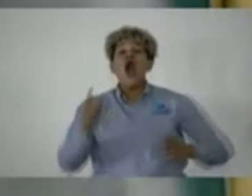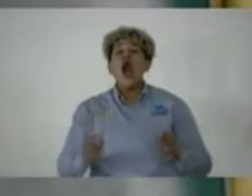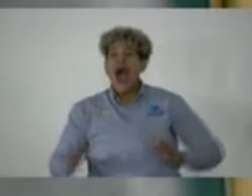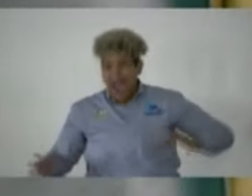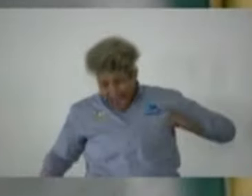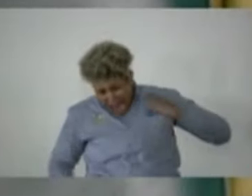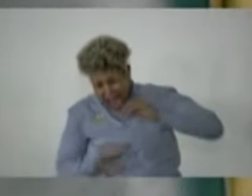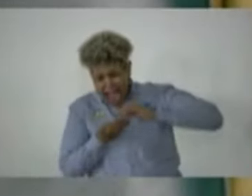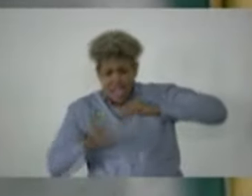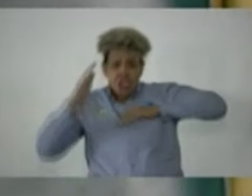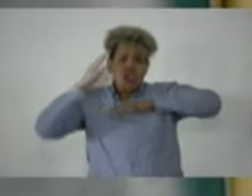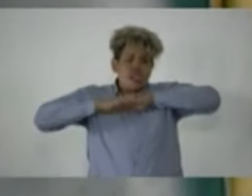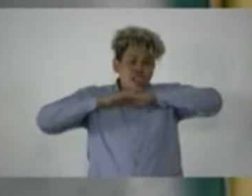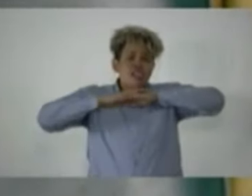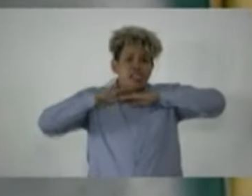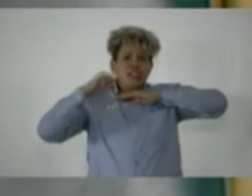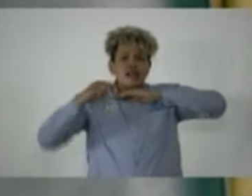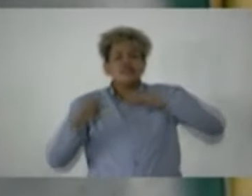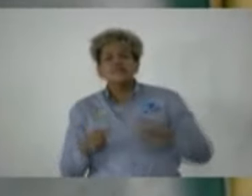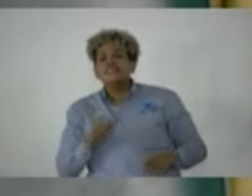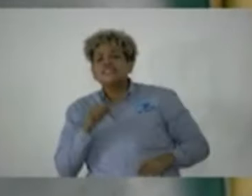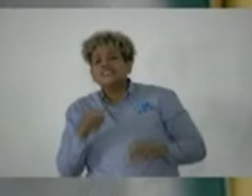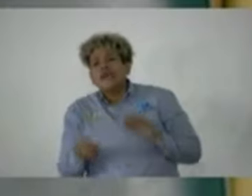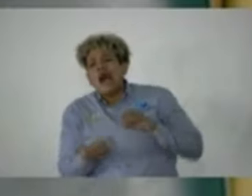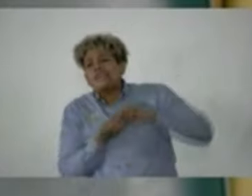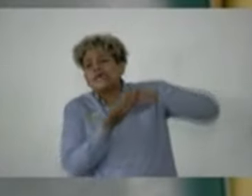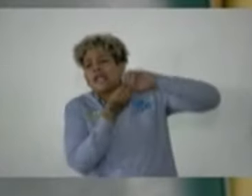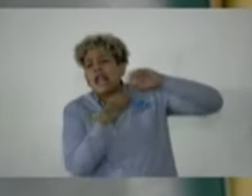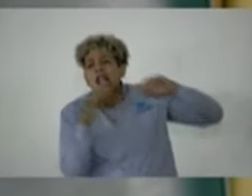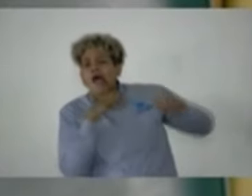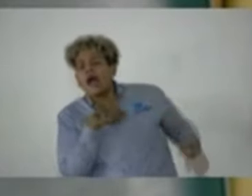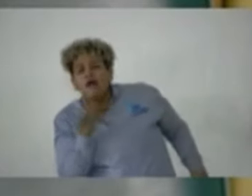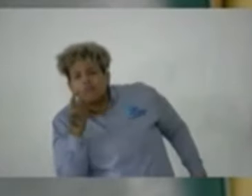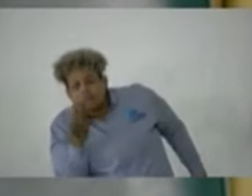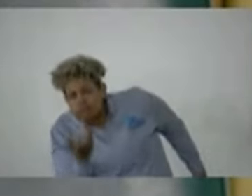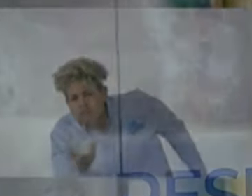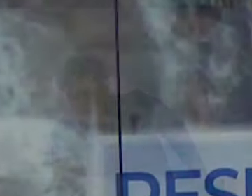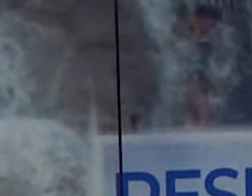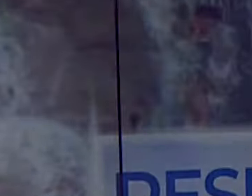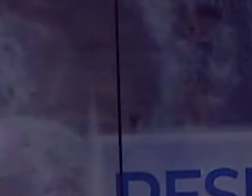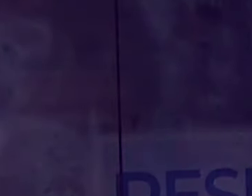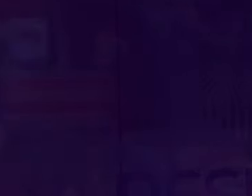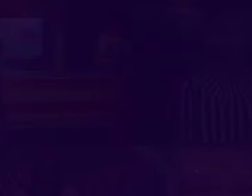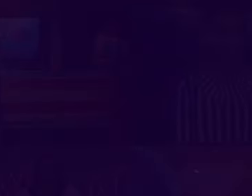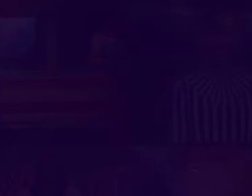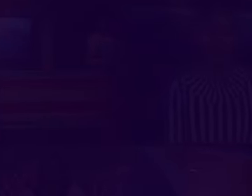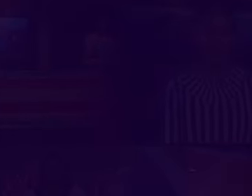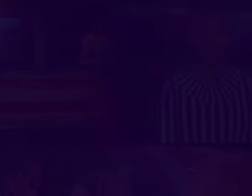threshold to $3 million. Andrea Chisholm, TVJ News.